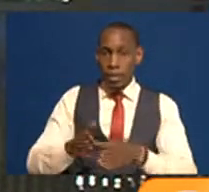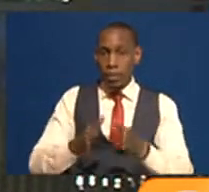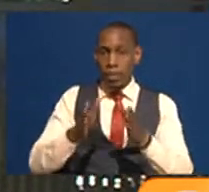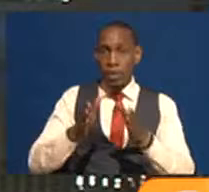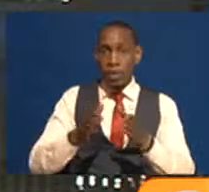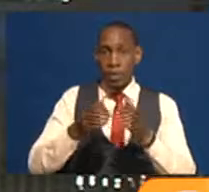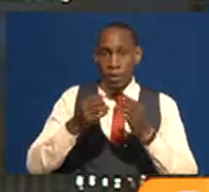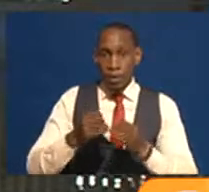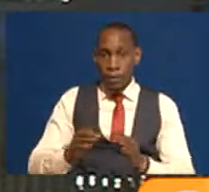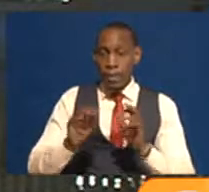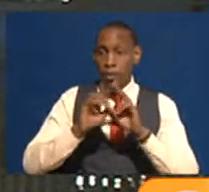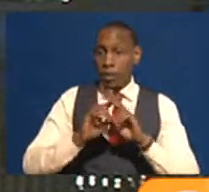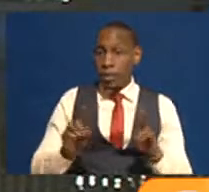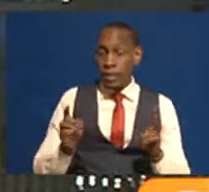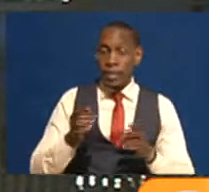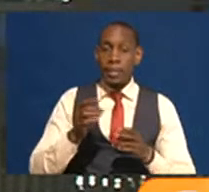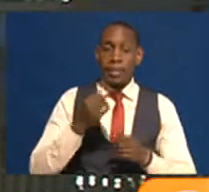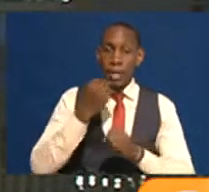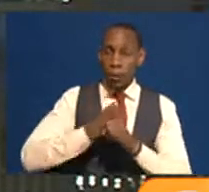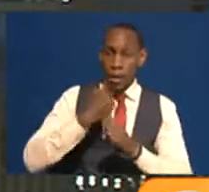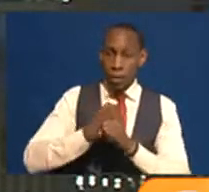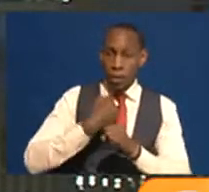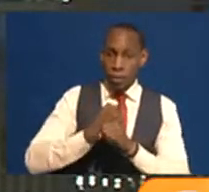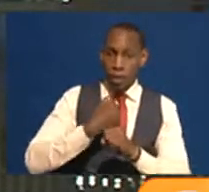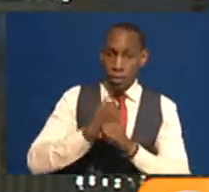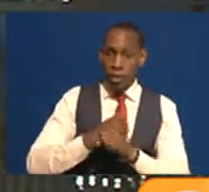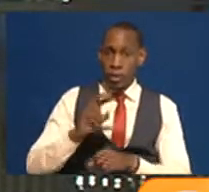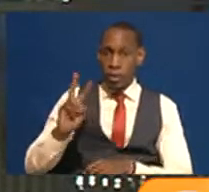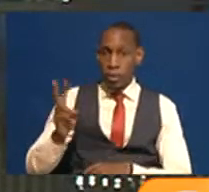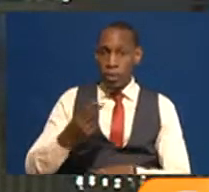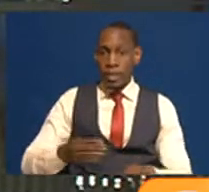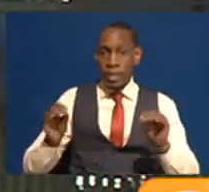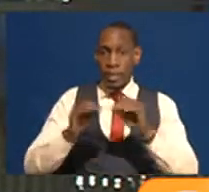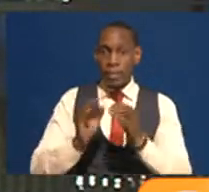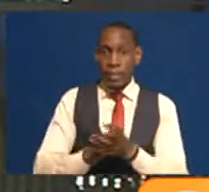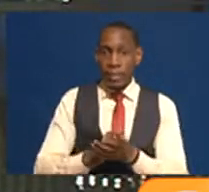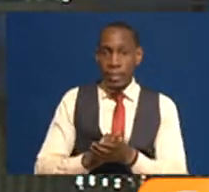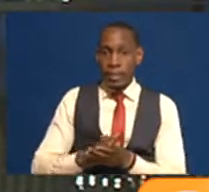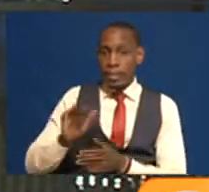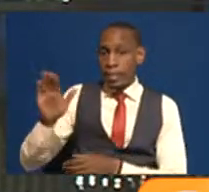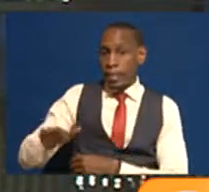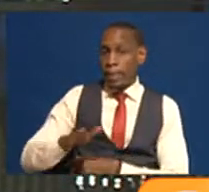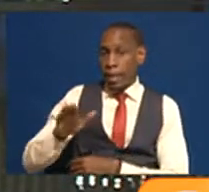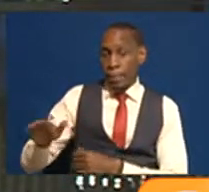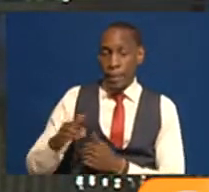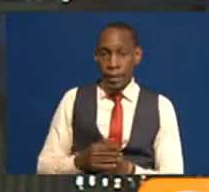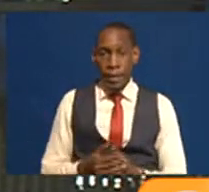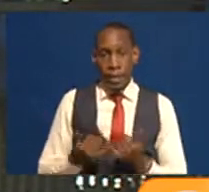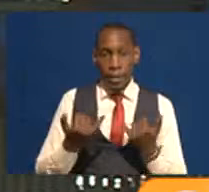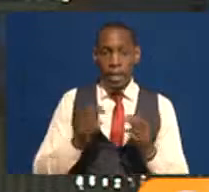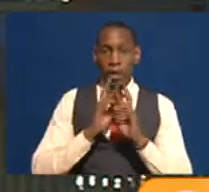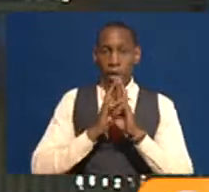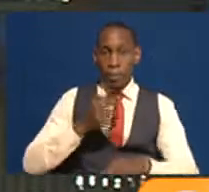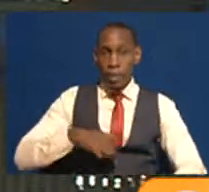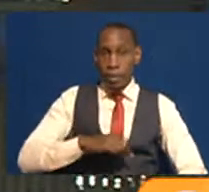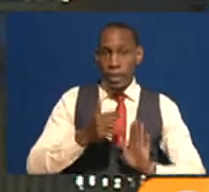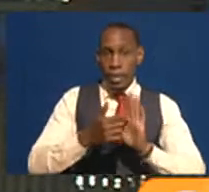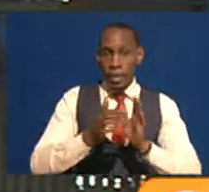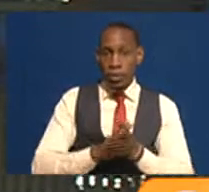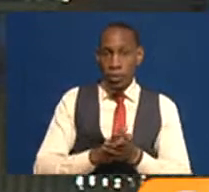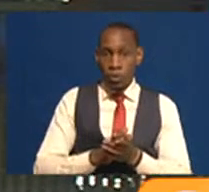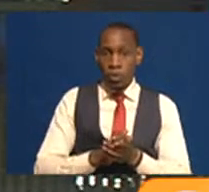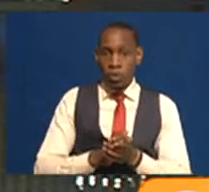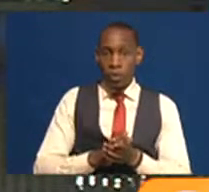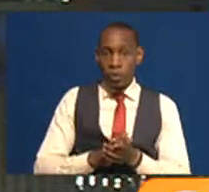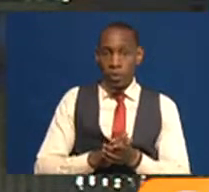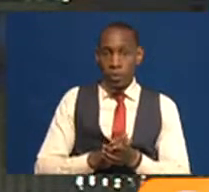for formal commencement of activities in the second session of the August House. And as Seth Olale now reports, the legislator will